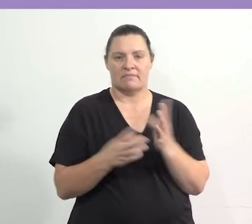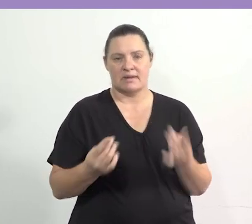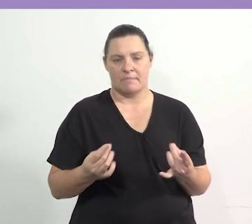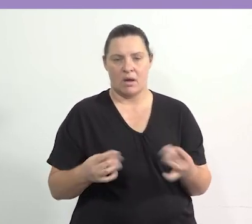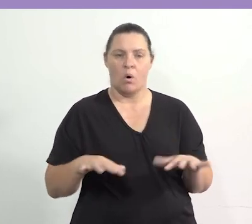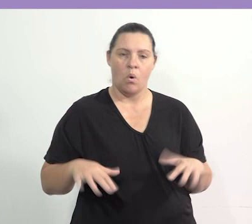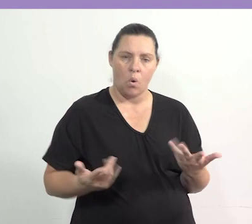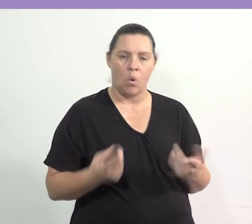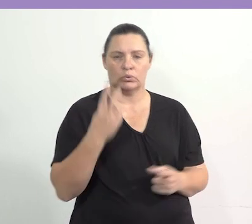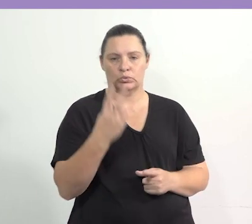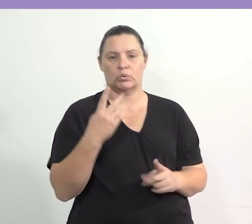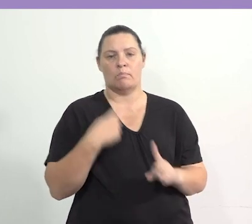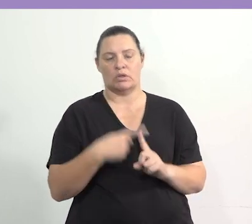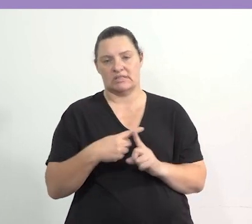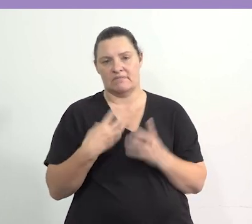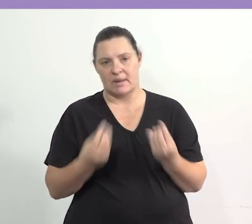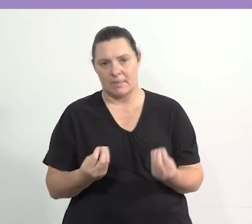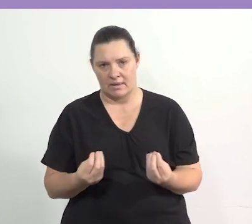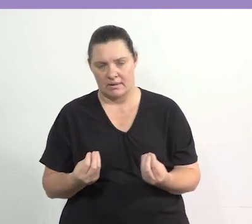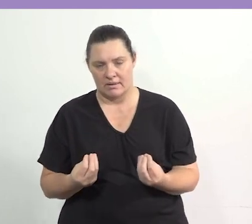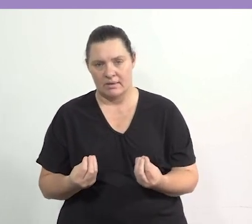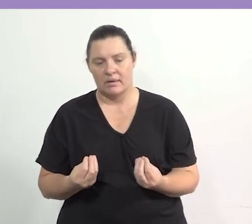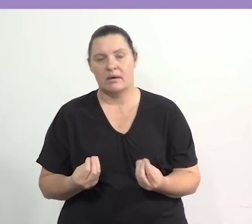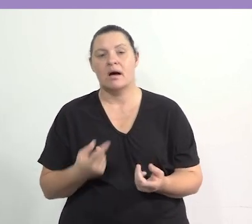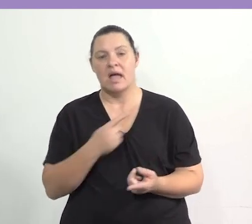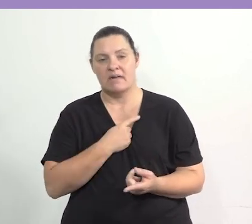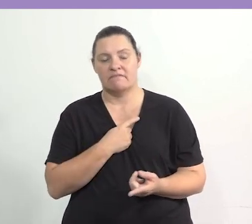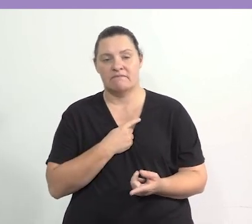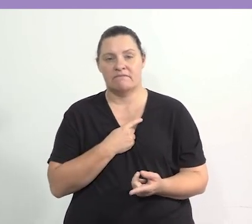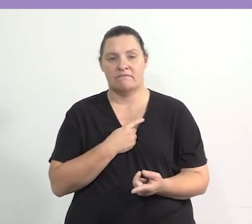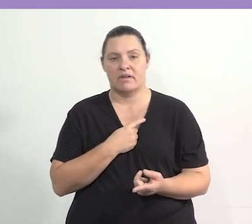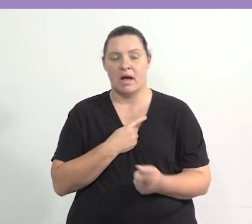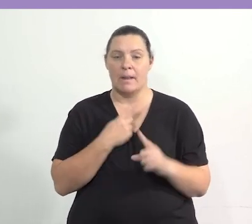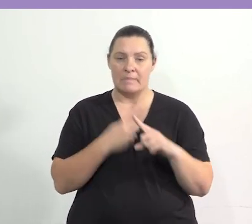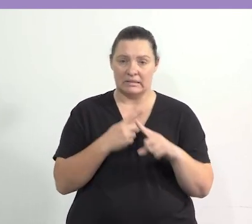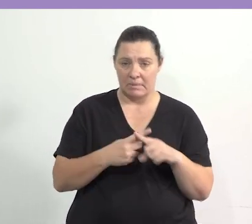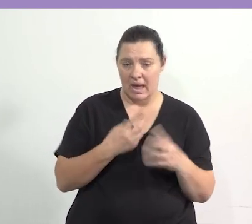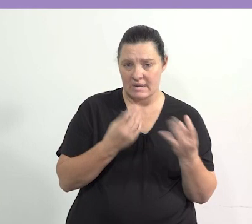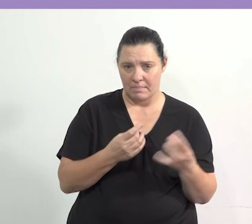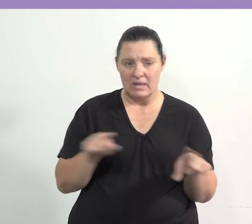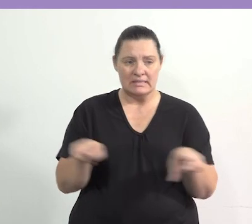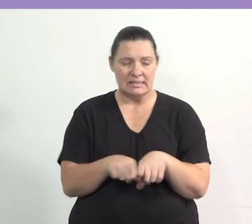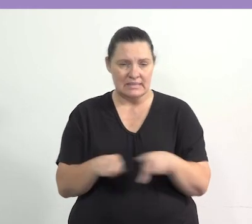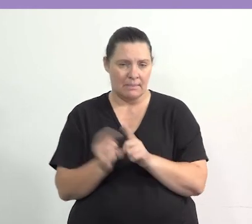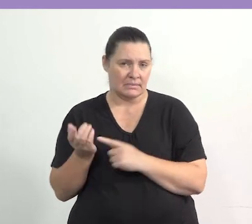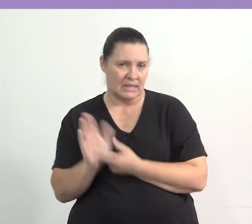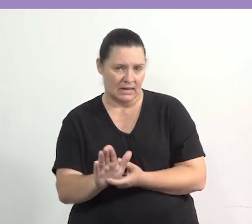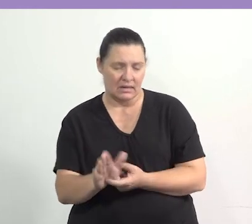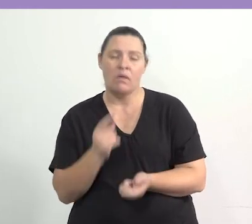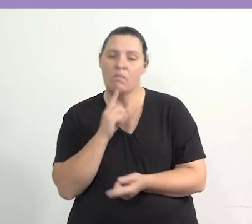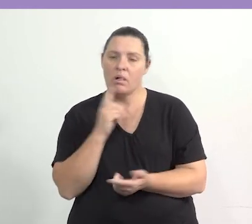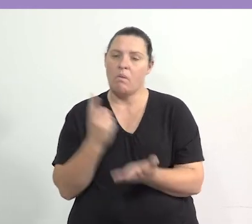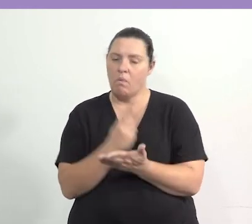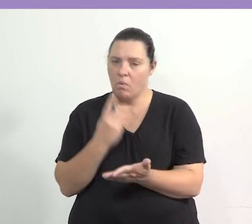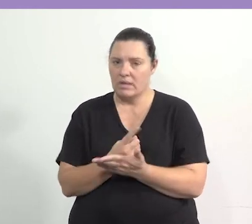negative numbers or two positive numbers. And remember, when we are multiplying numbers that are of the same sign, then